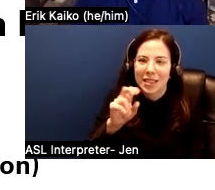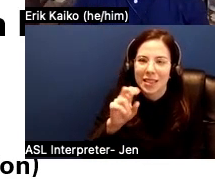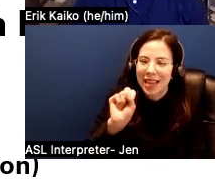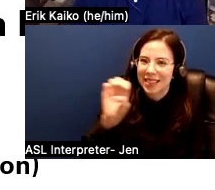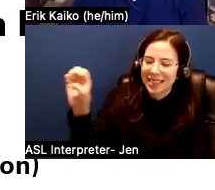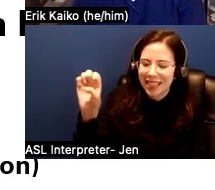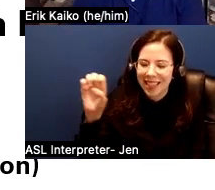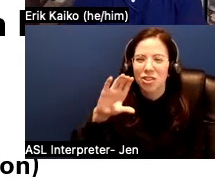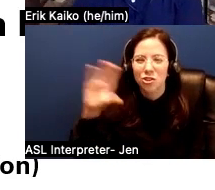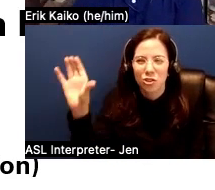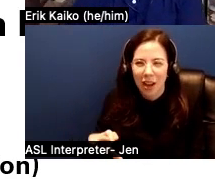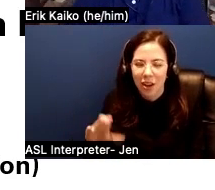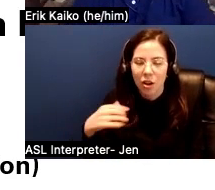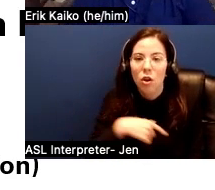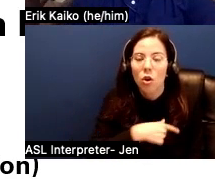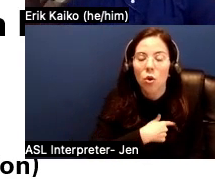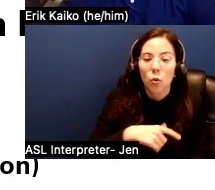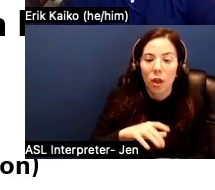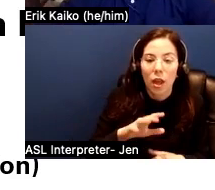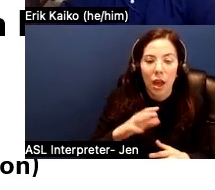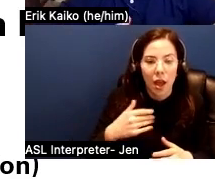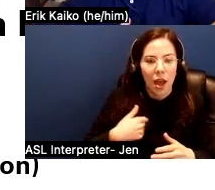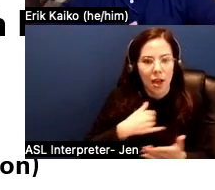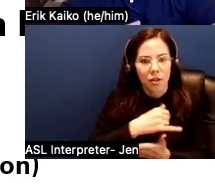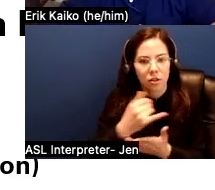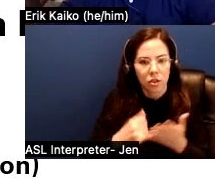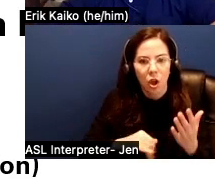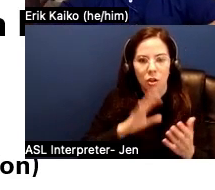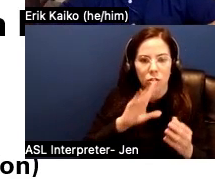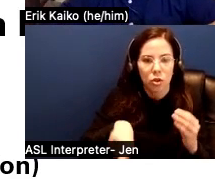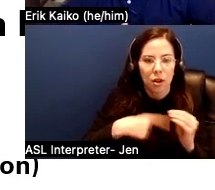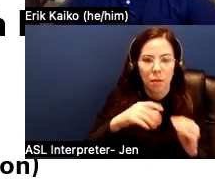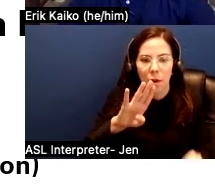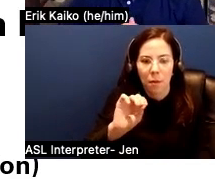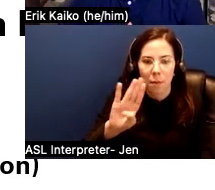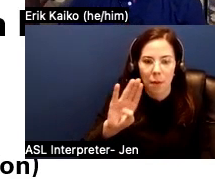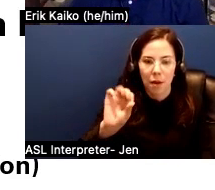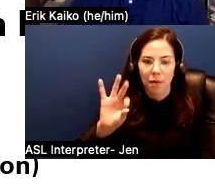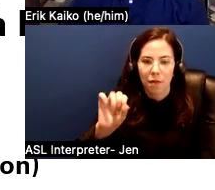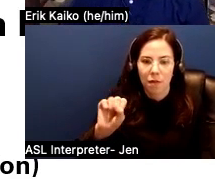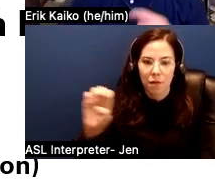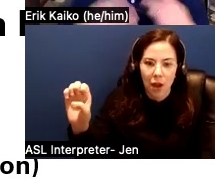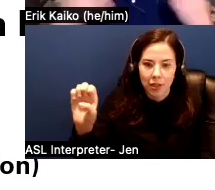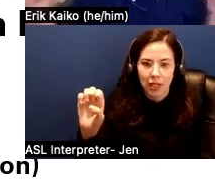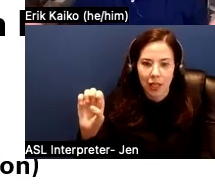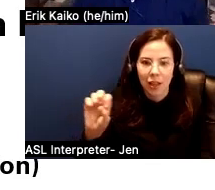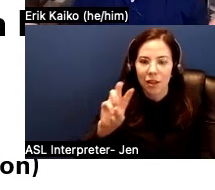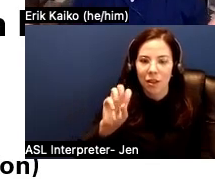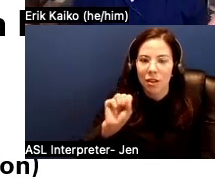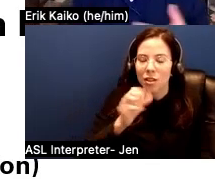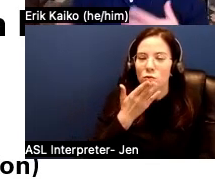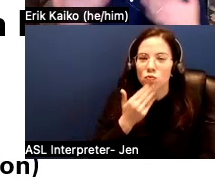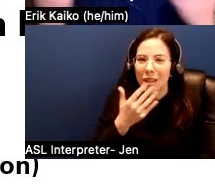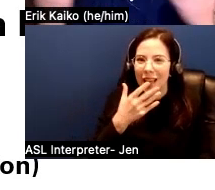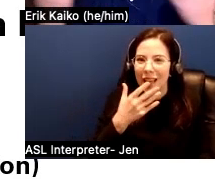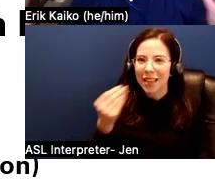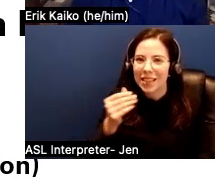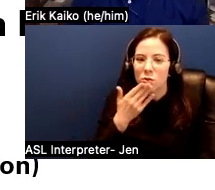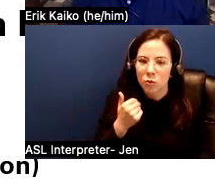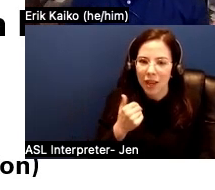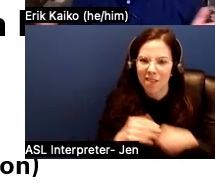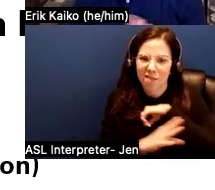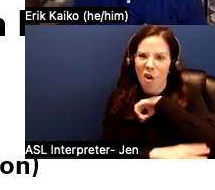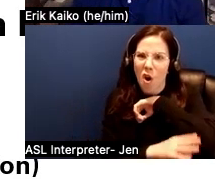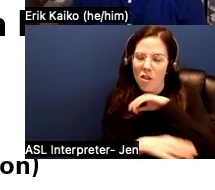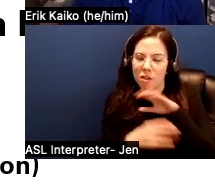piece Bob Fosse and Gwen Verdon, Sweet Gwen Sweet, in our fall series at Steppenwolf. It's not every day that we get to announce a